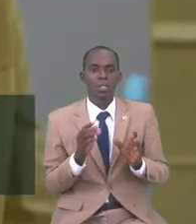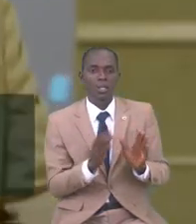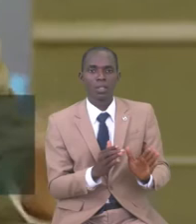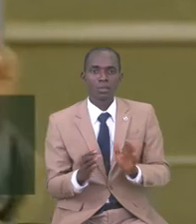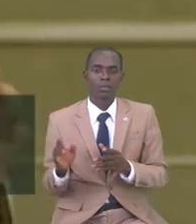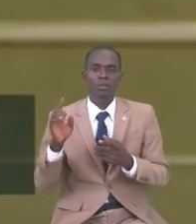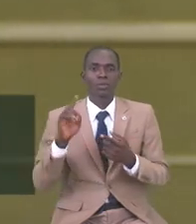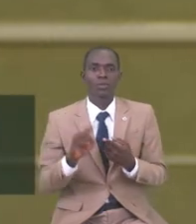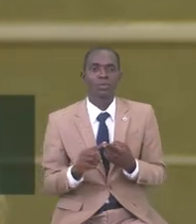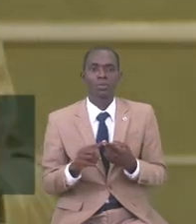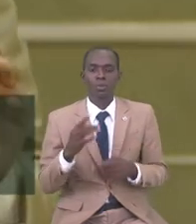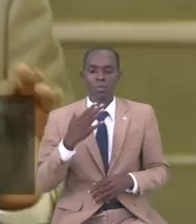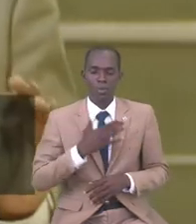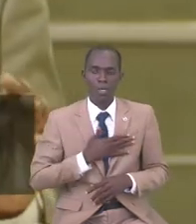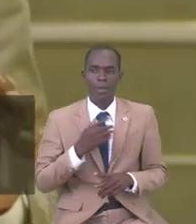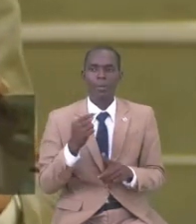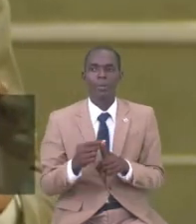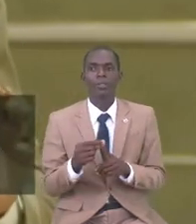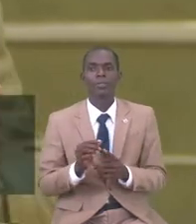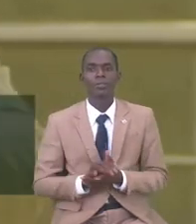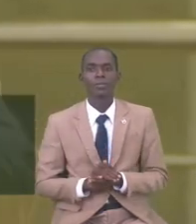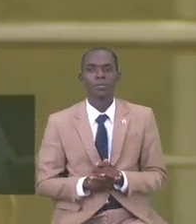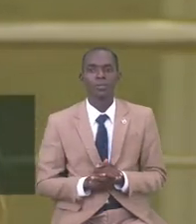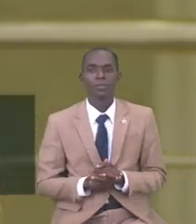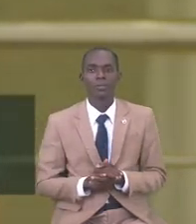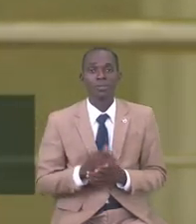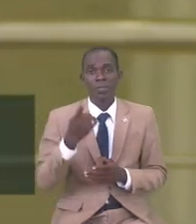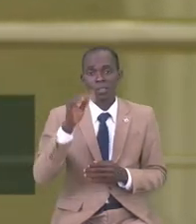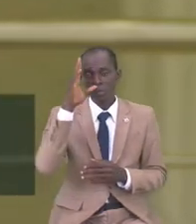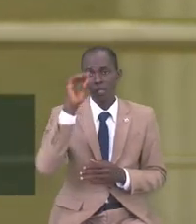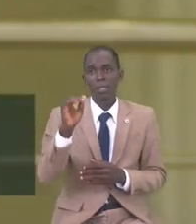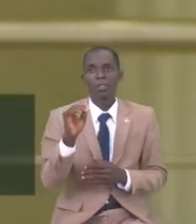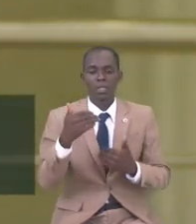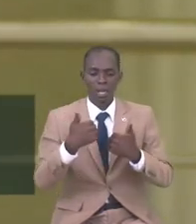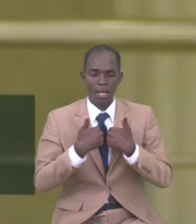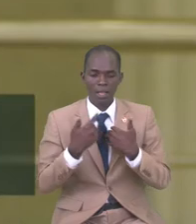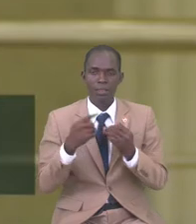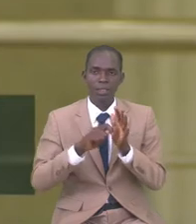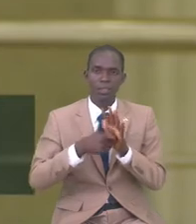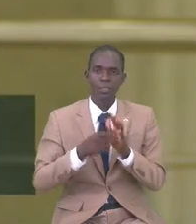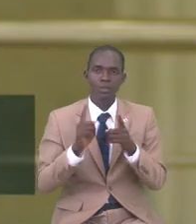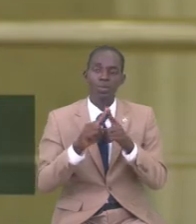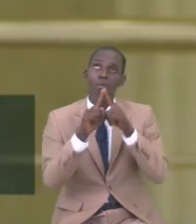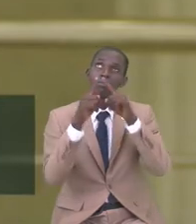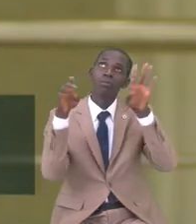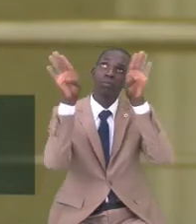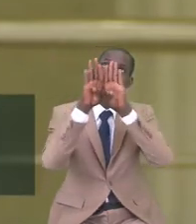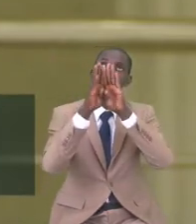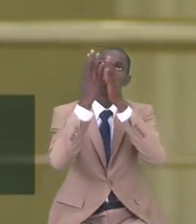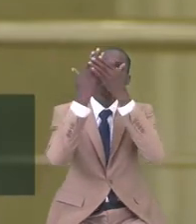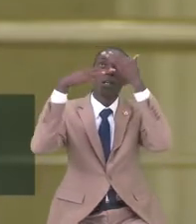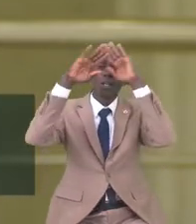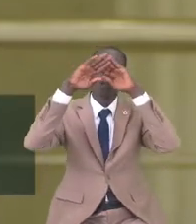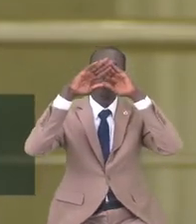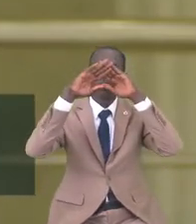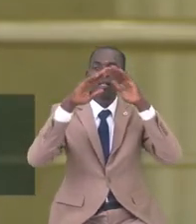according to my word. The man had the key to lock heaven,